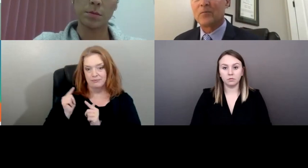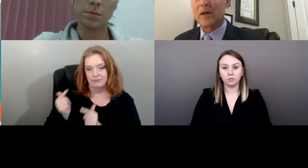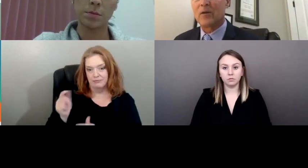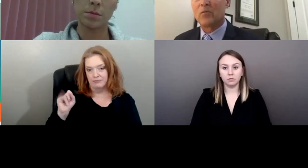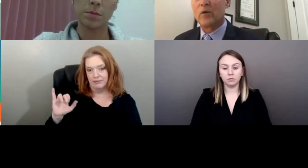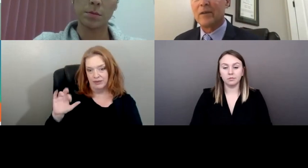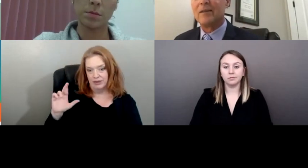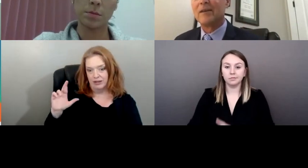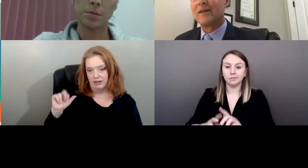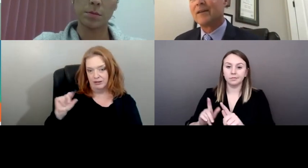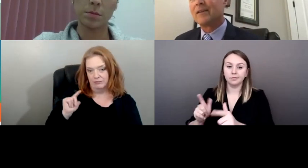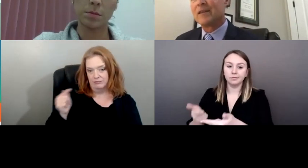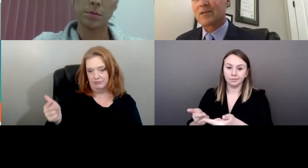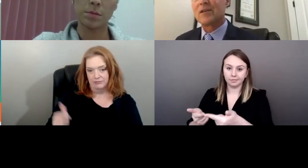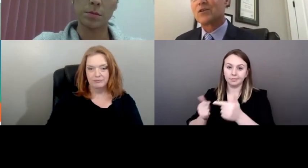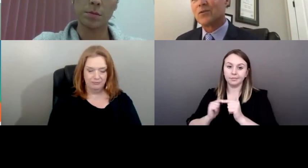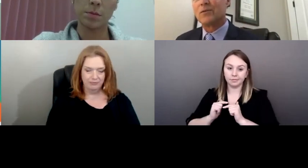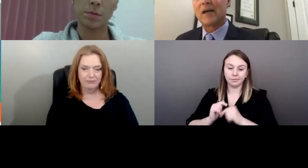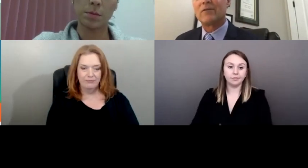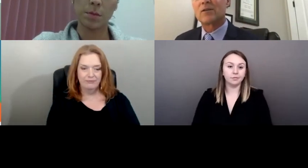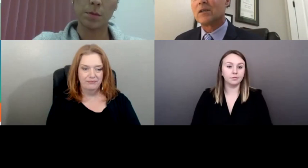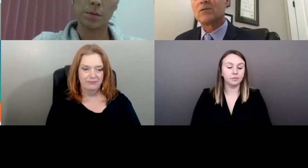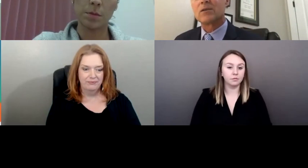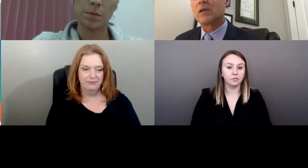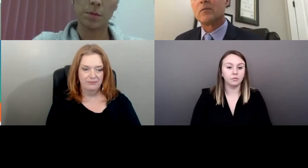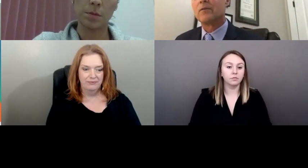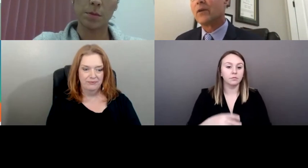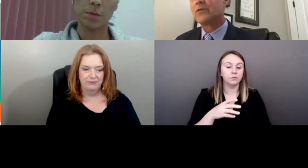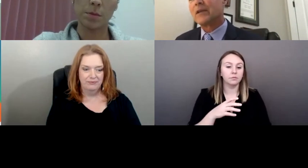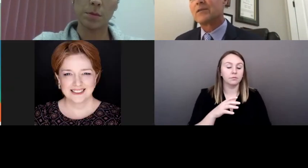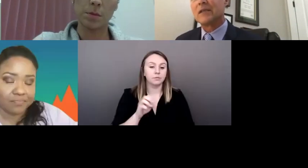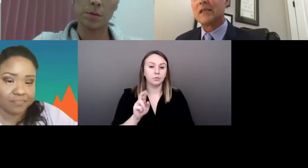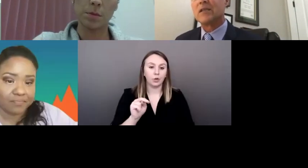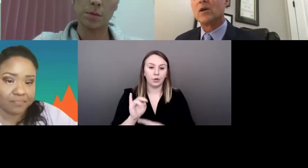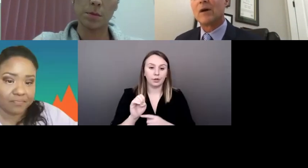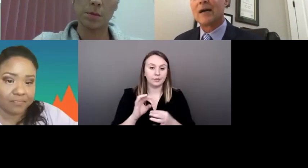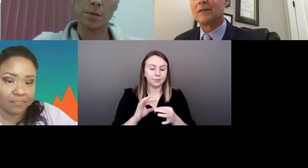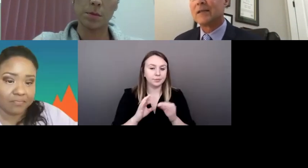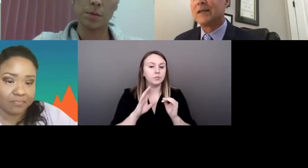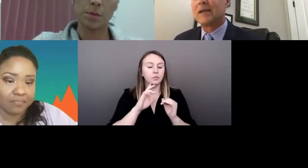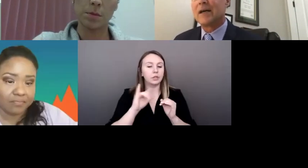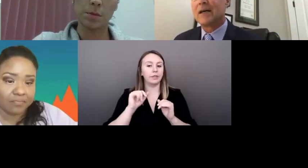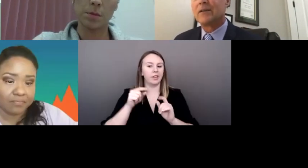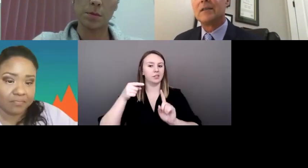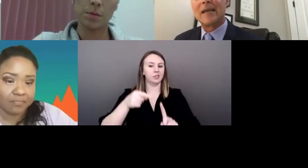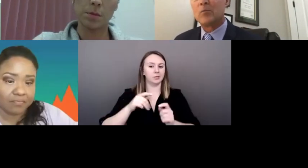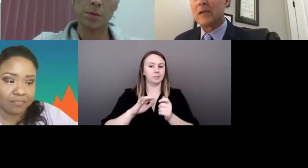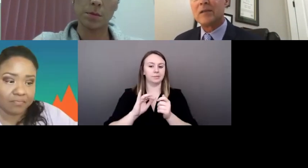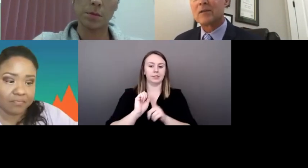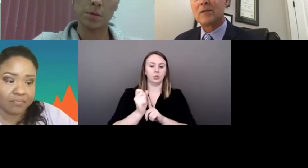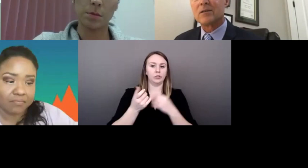now with this issue. Obviously, there's a number of other things that need to go on. The